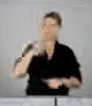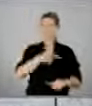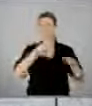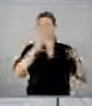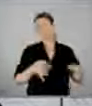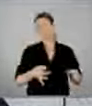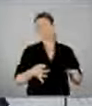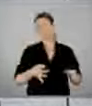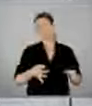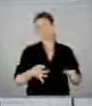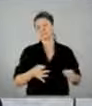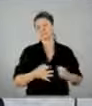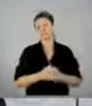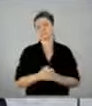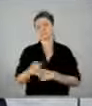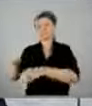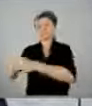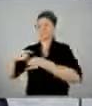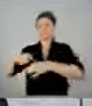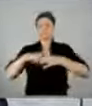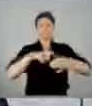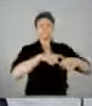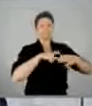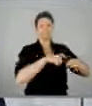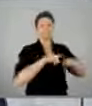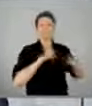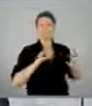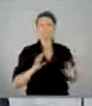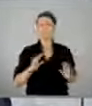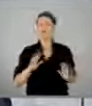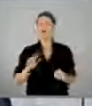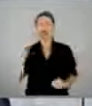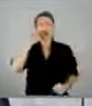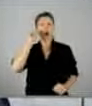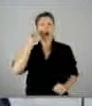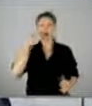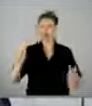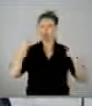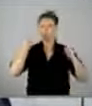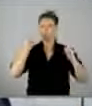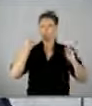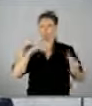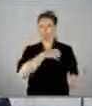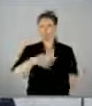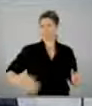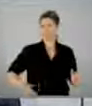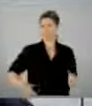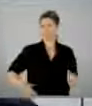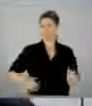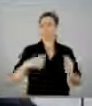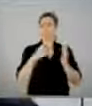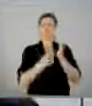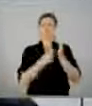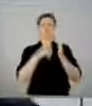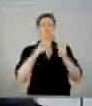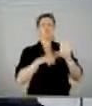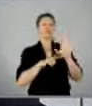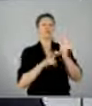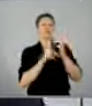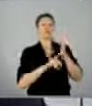Well, I understand Minister Reynolds will say something further about this, but I understand there was a judgment made about the balance of